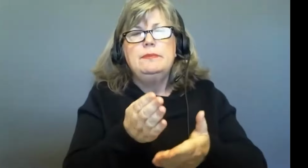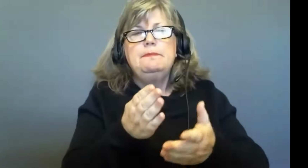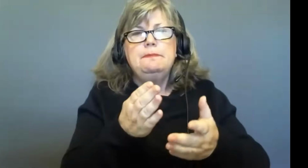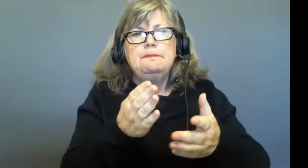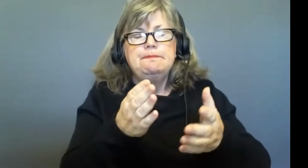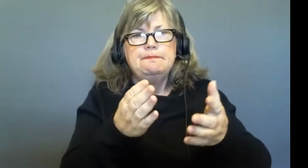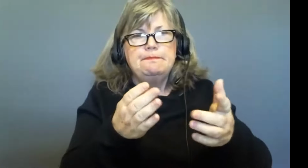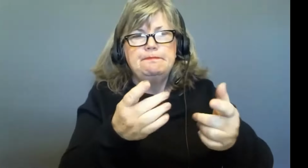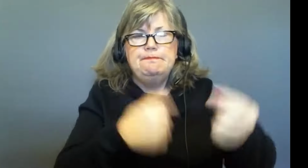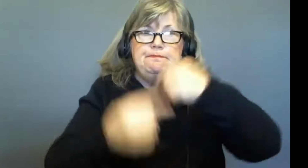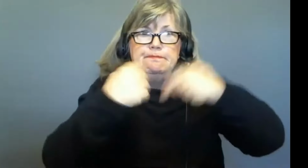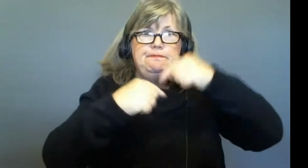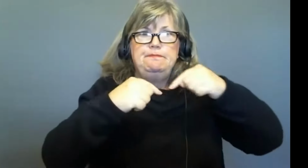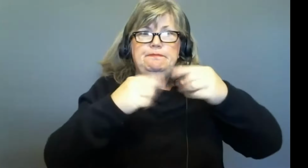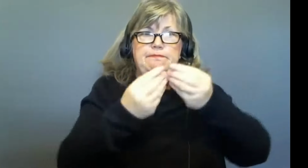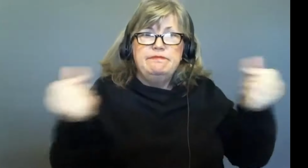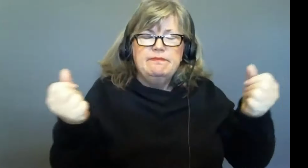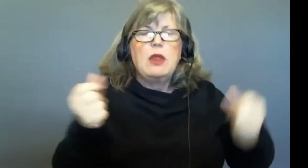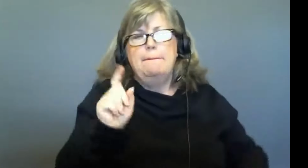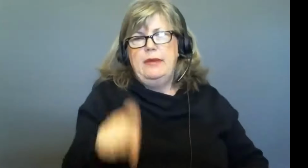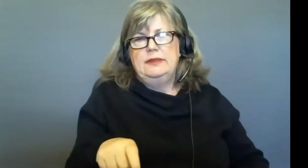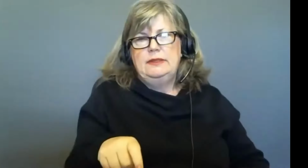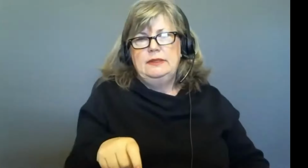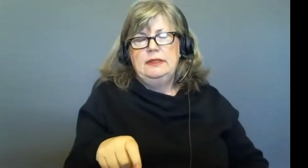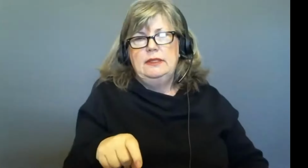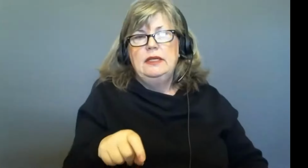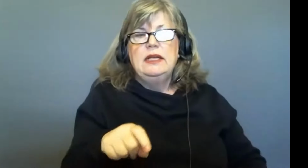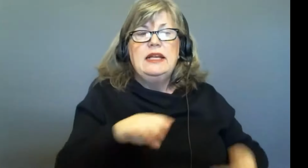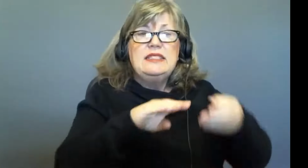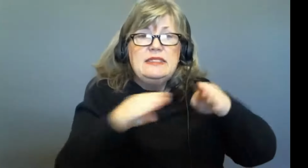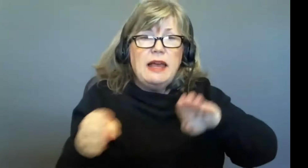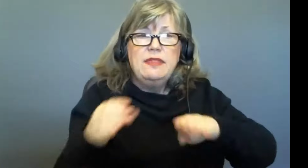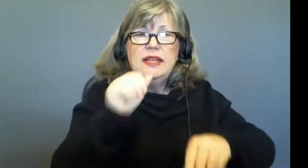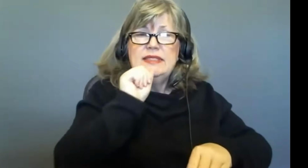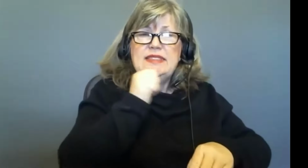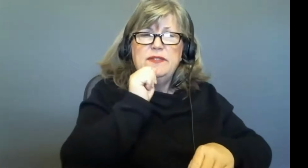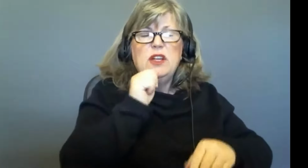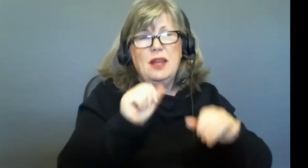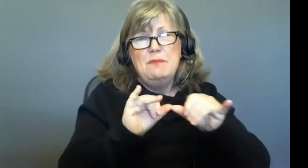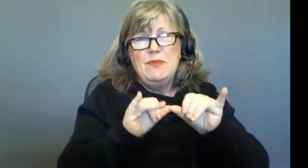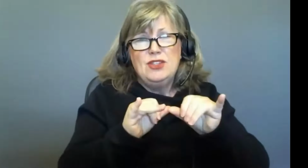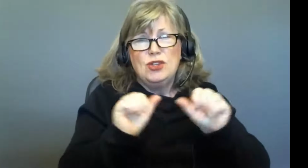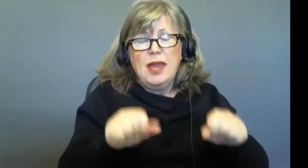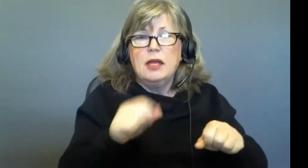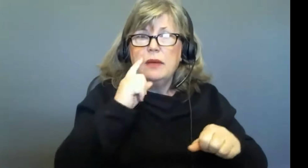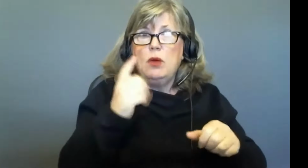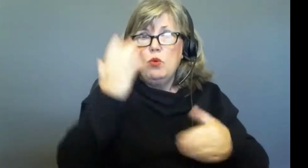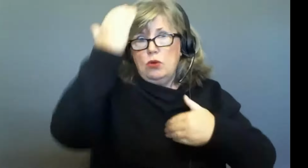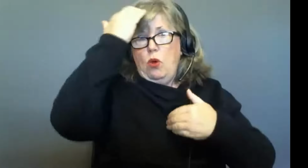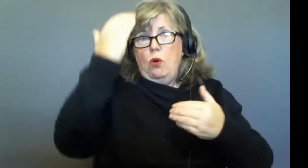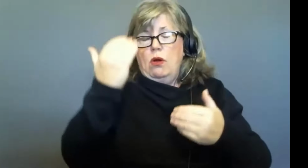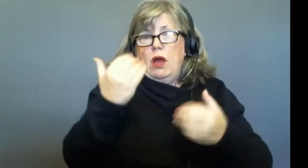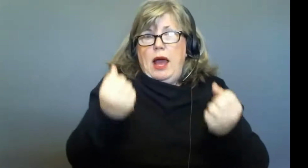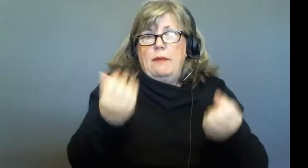amount of death and suffering, and death is measurable. It's measured because we measure people who die. We know how many people are